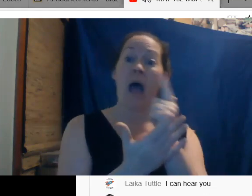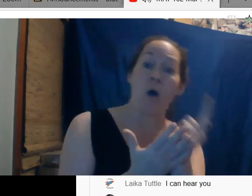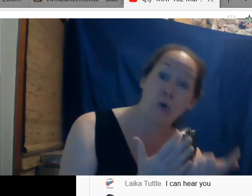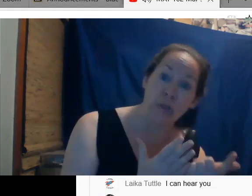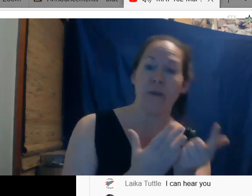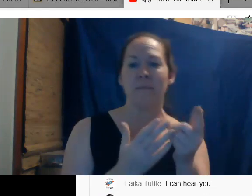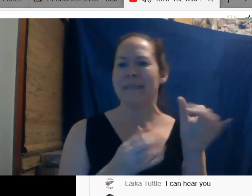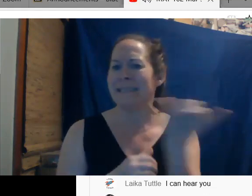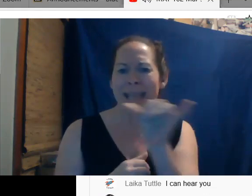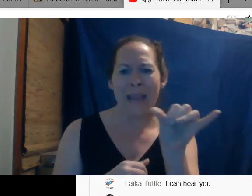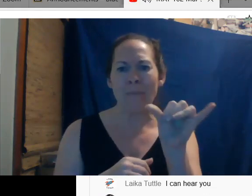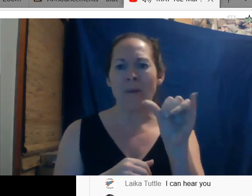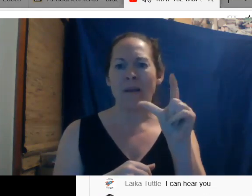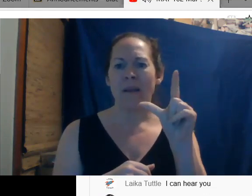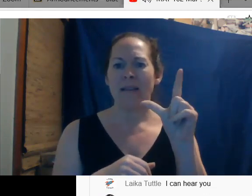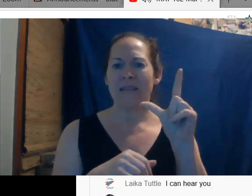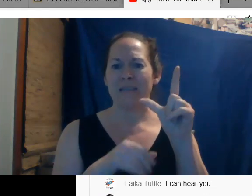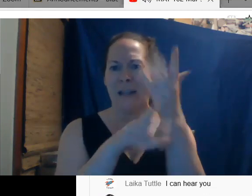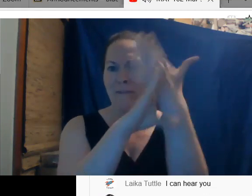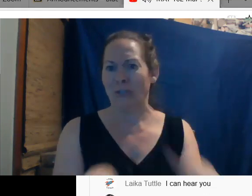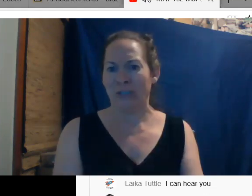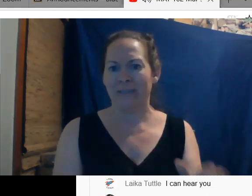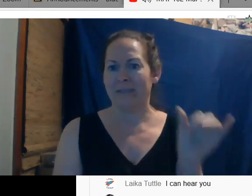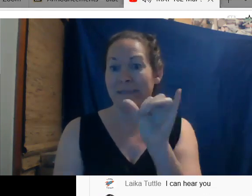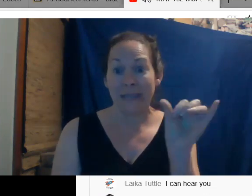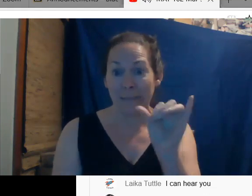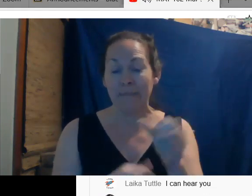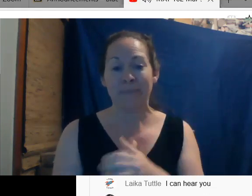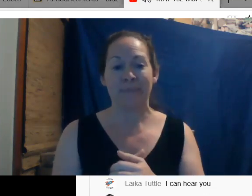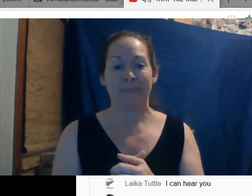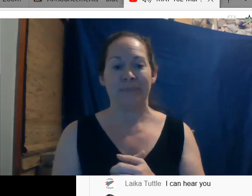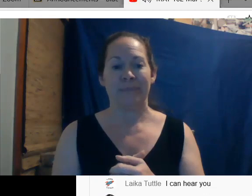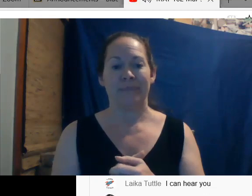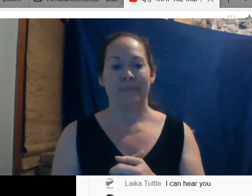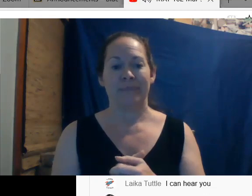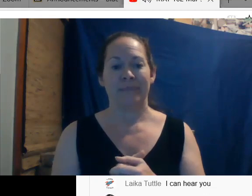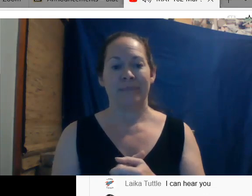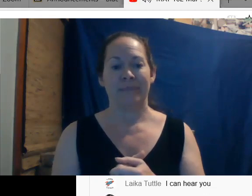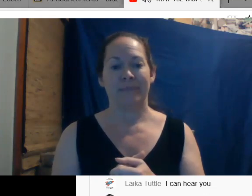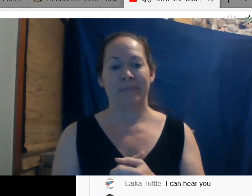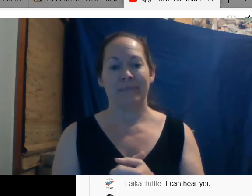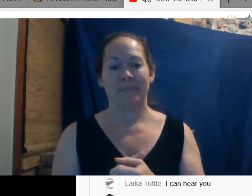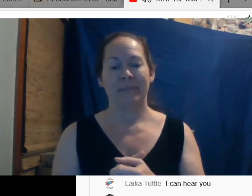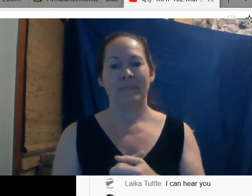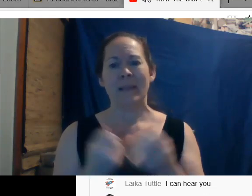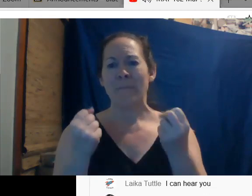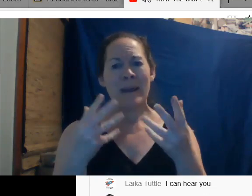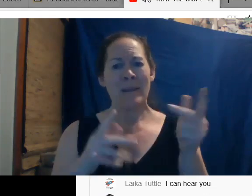do find that modern tendency in school to use calculators, a lot of people don't have the long division algorithm